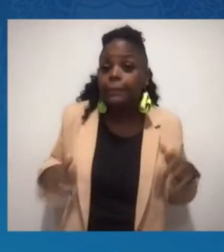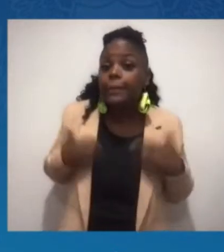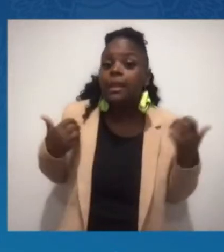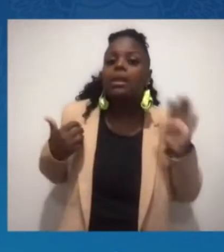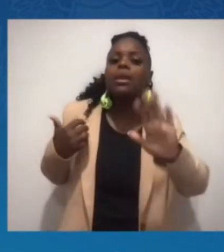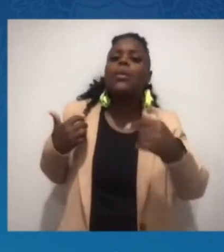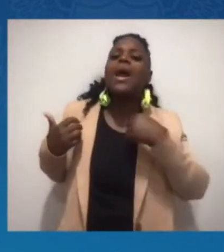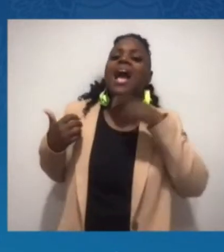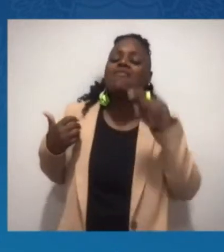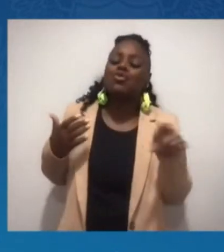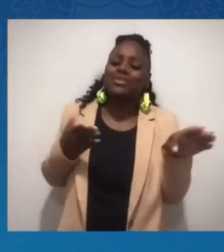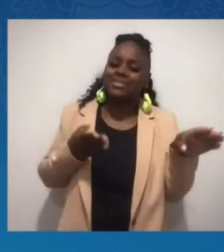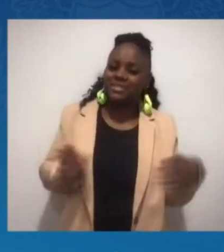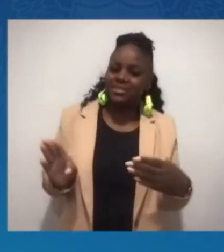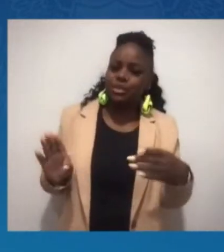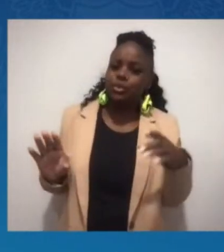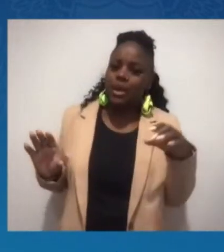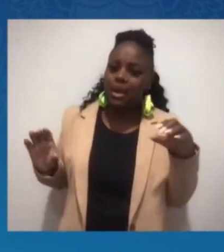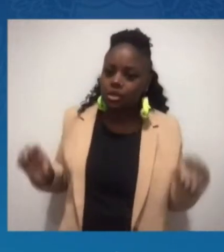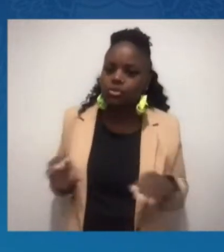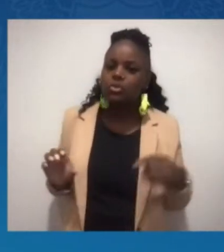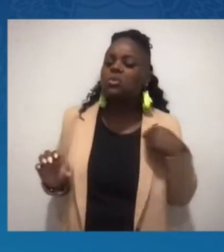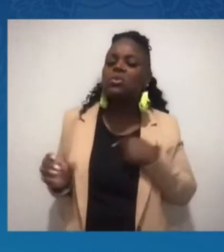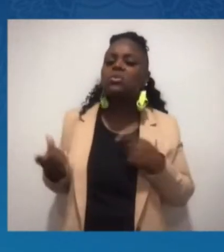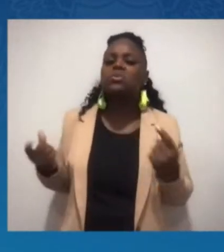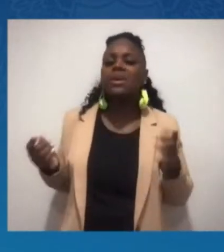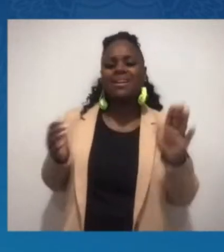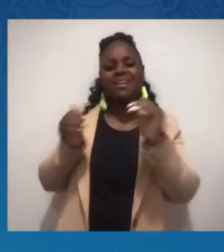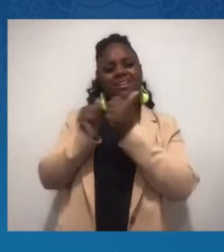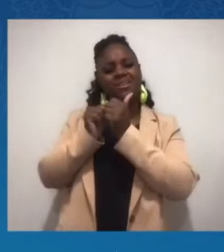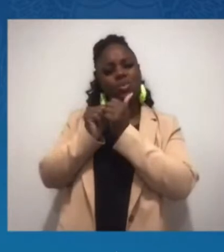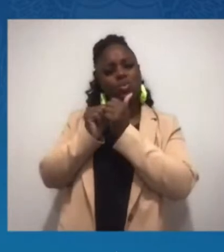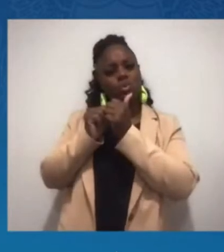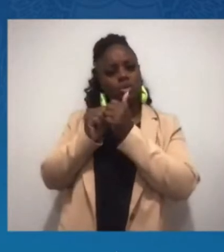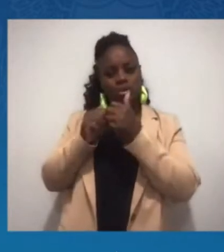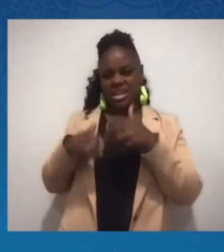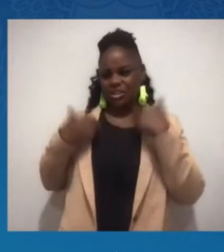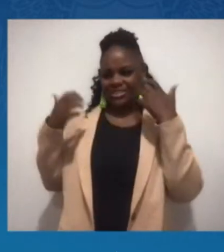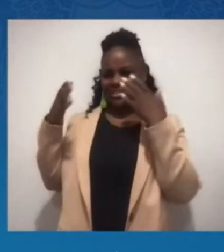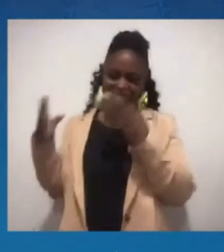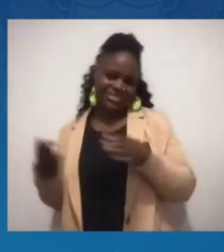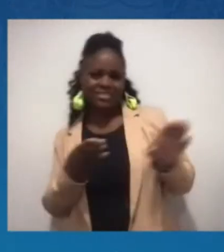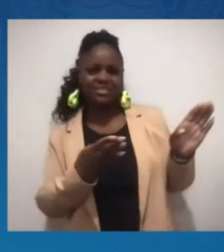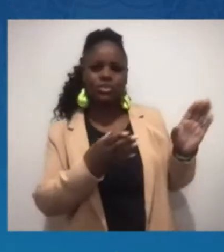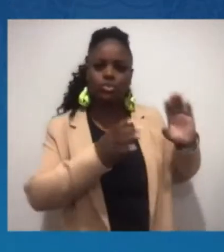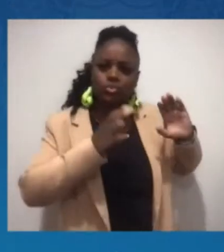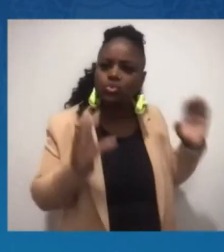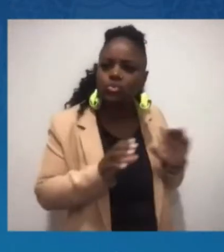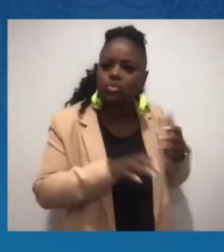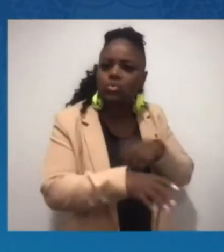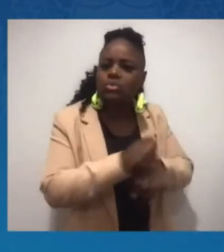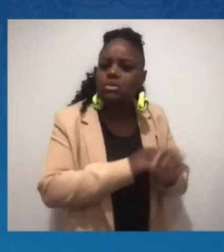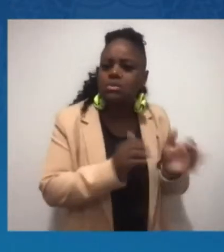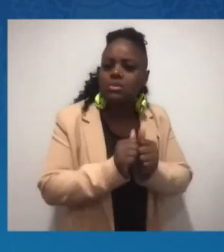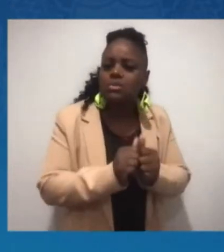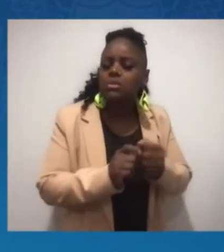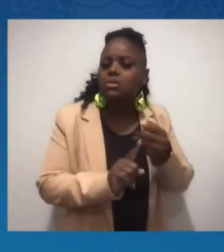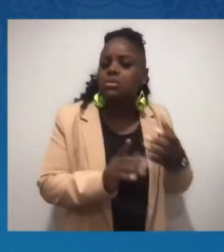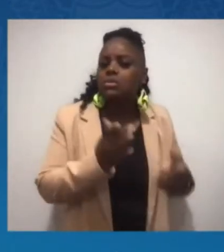There's a lot there. So let me just, if I may add a couple things in terms of just as a personal